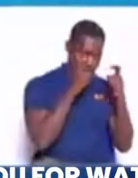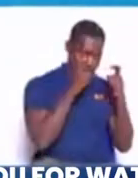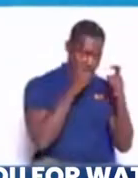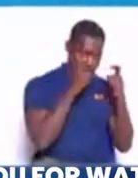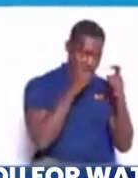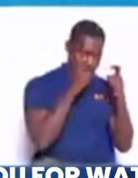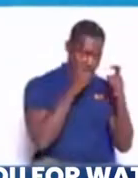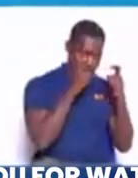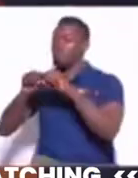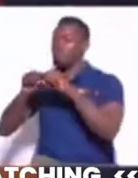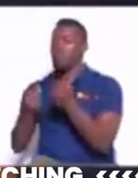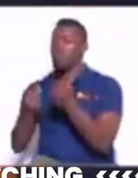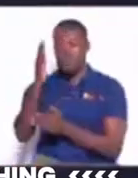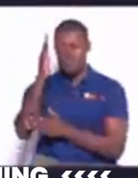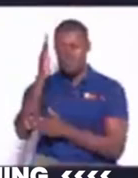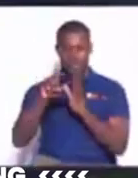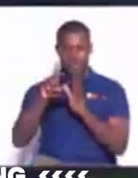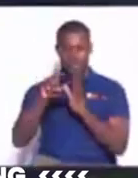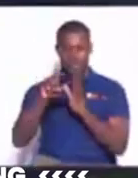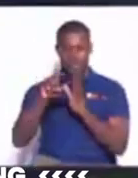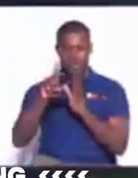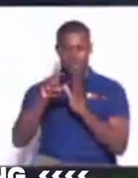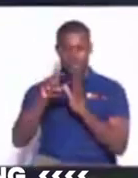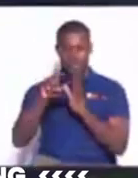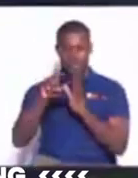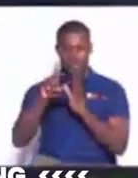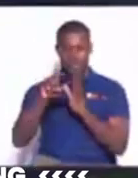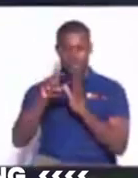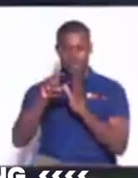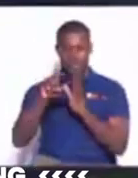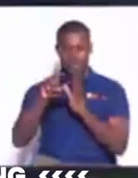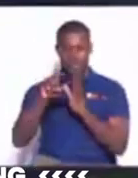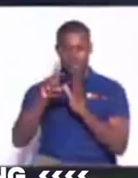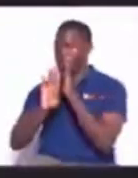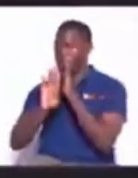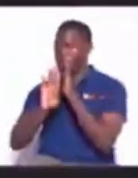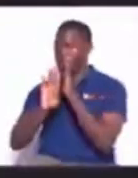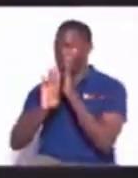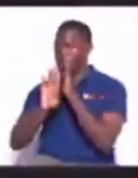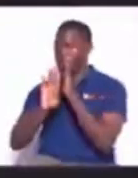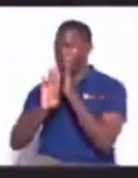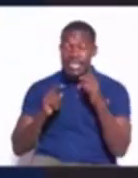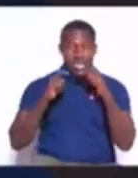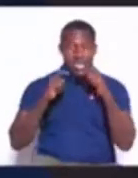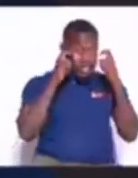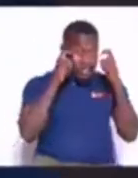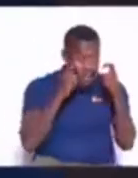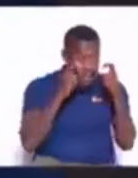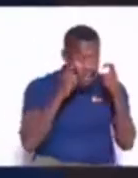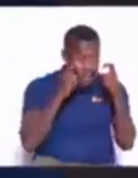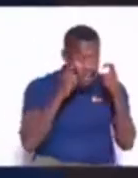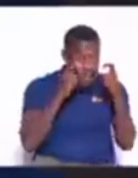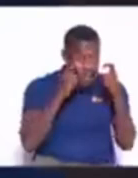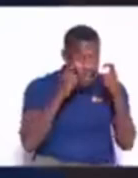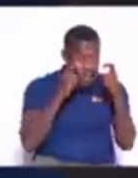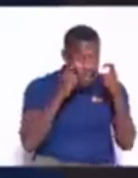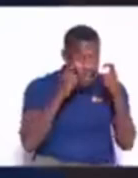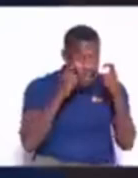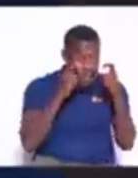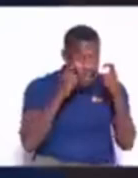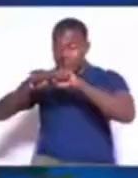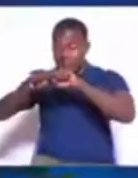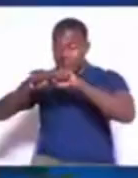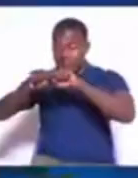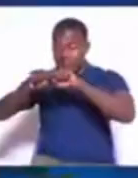sin? In the King James Version of the Bible, it said sin is the transgression of the law. Transgression